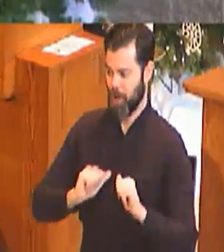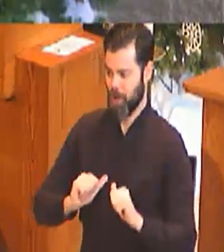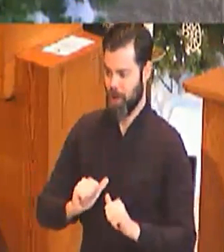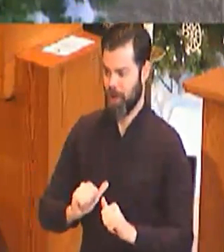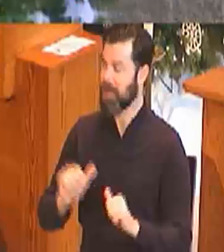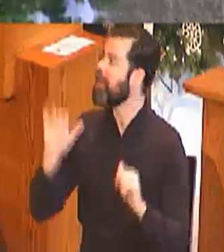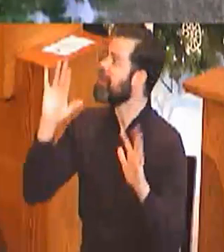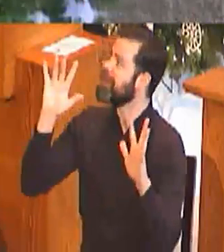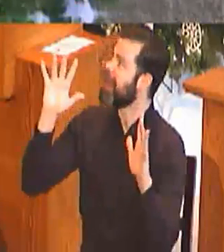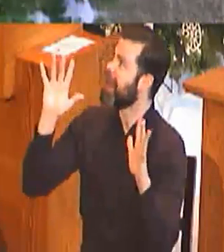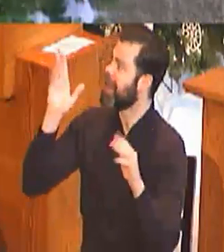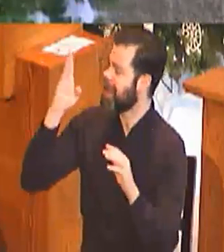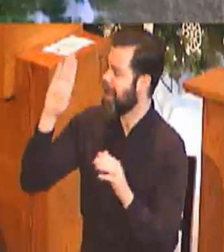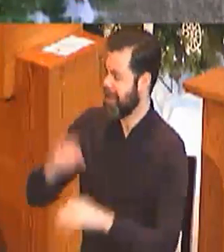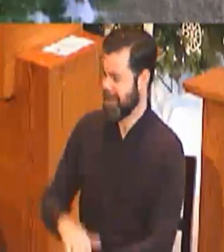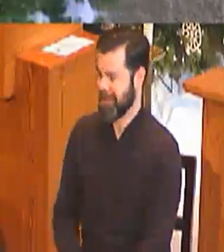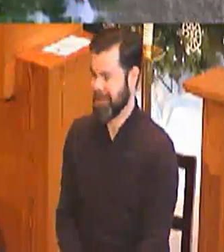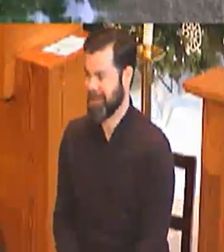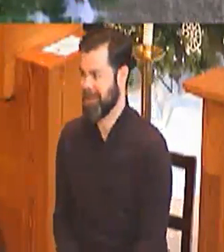Yay, God. Okay, cool.